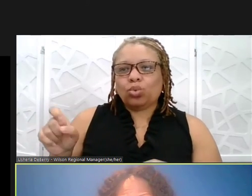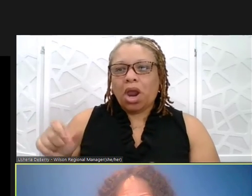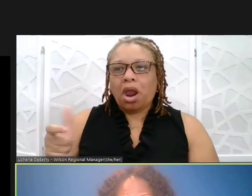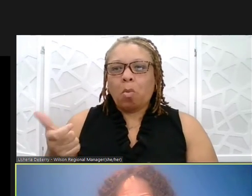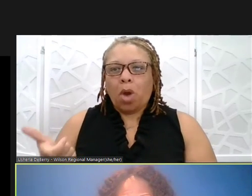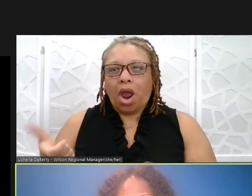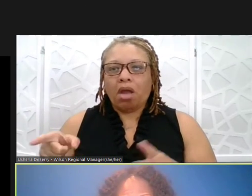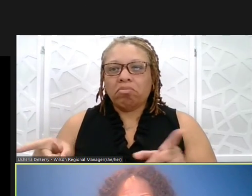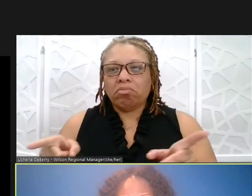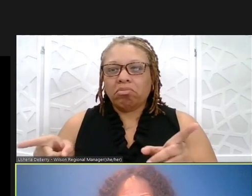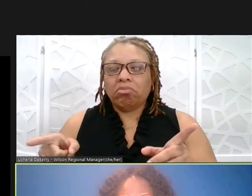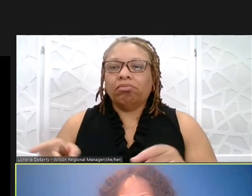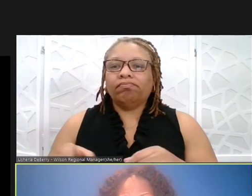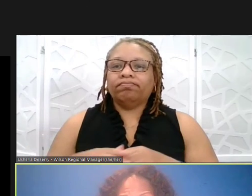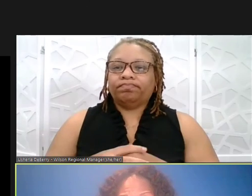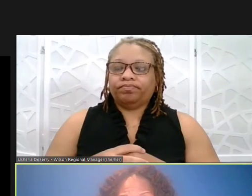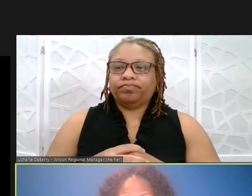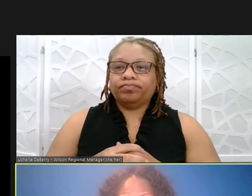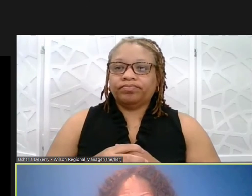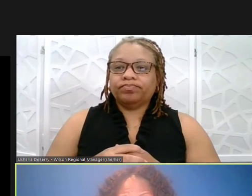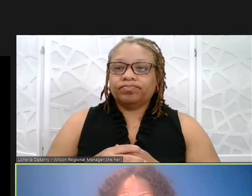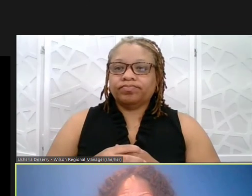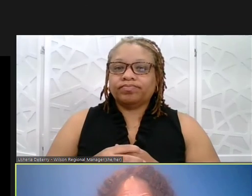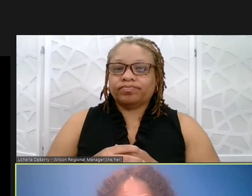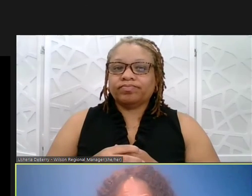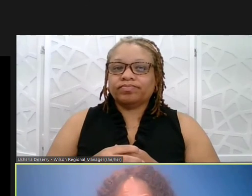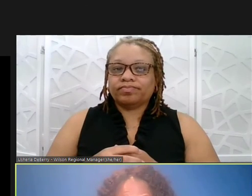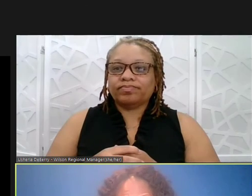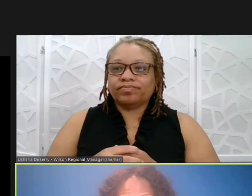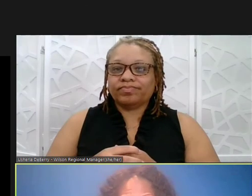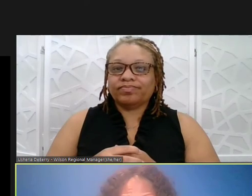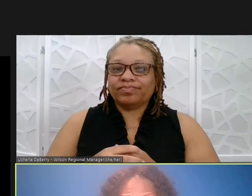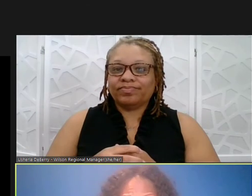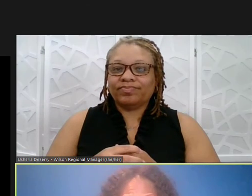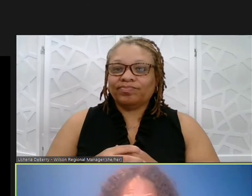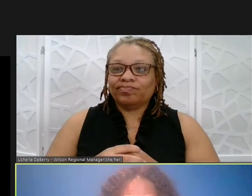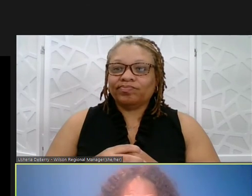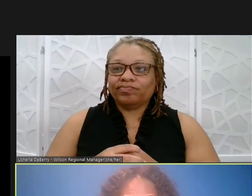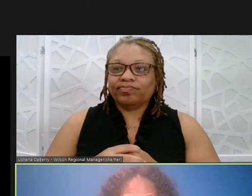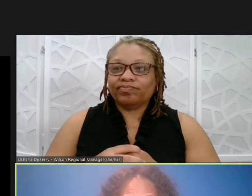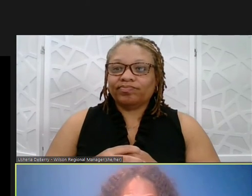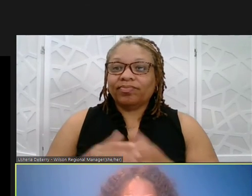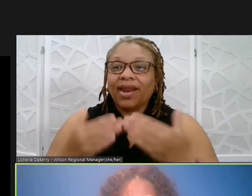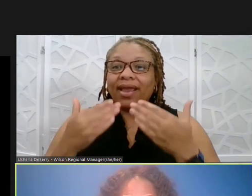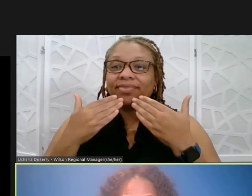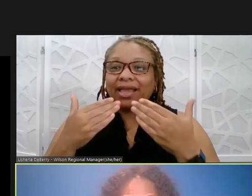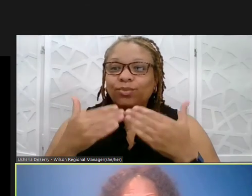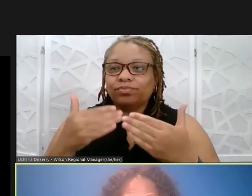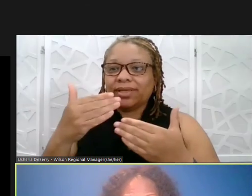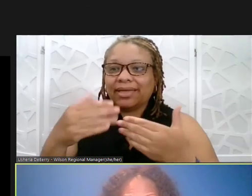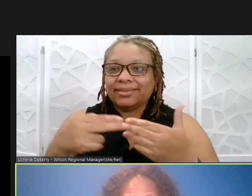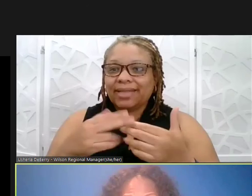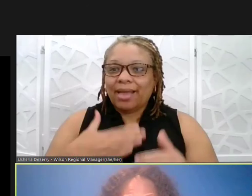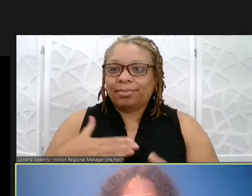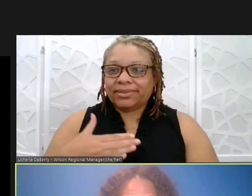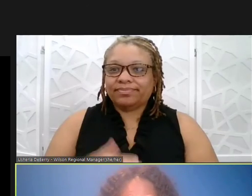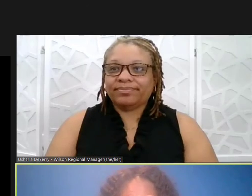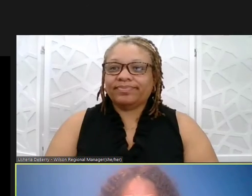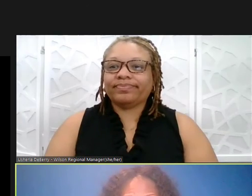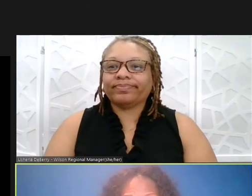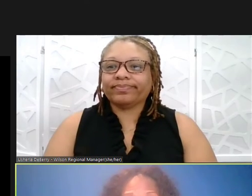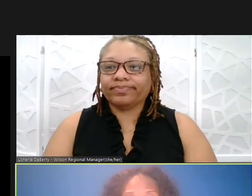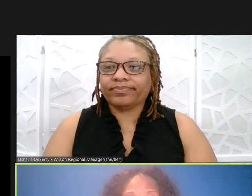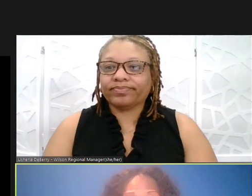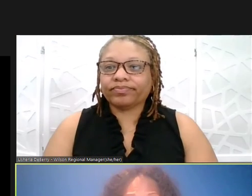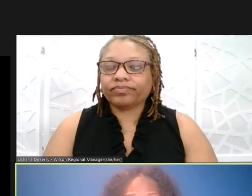chat so that people can watch at their own leisure if there's any technical issues going on during the time of your